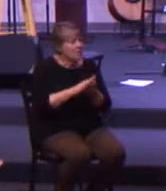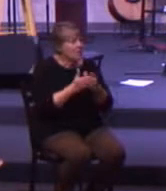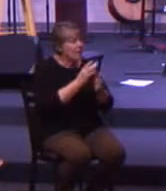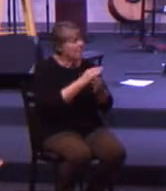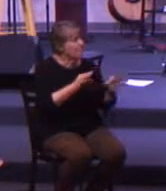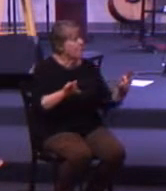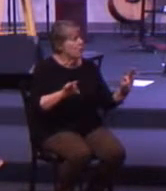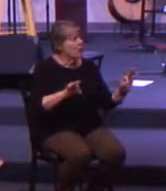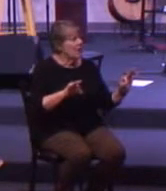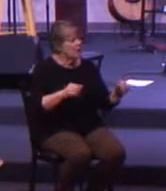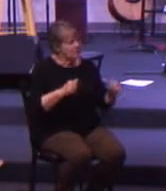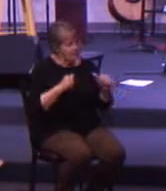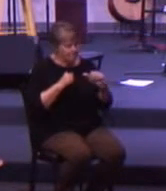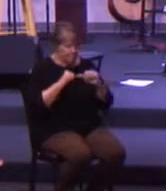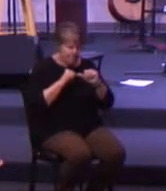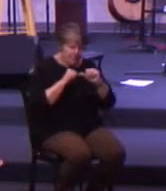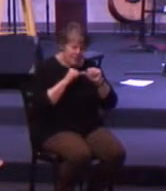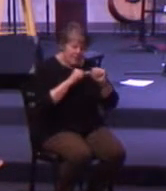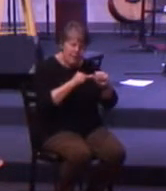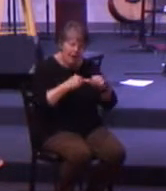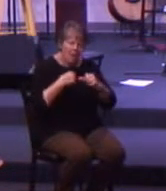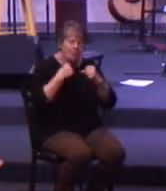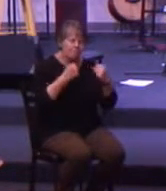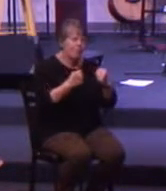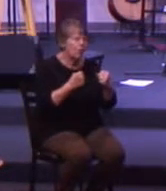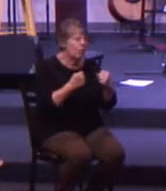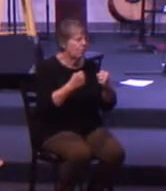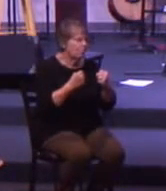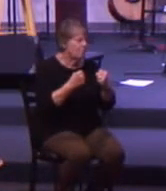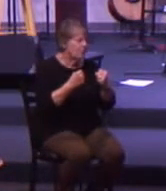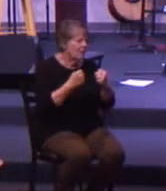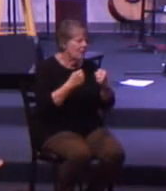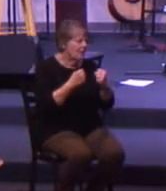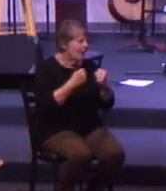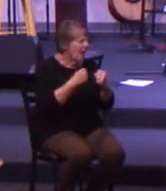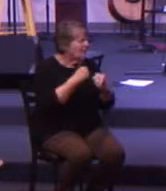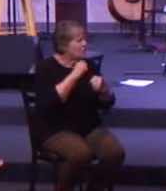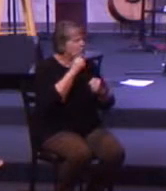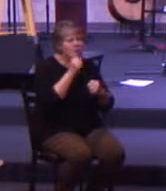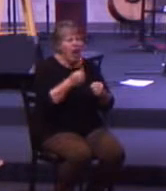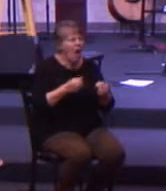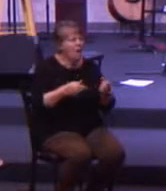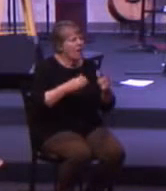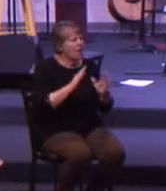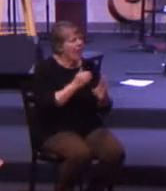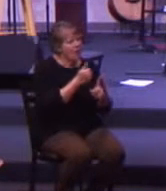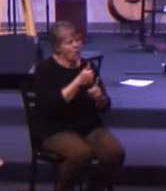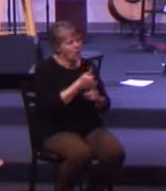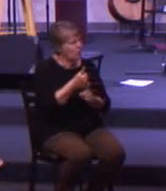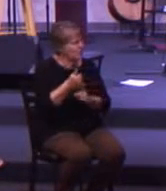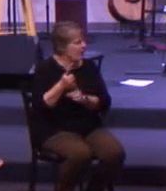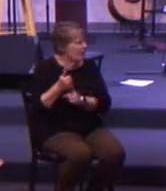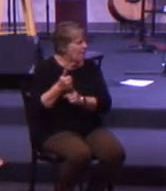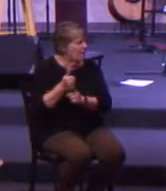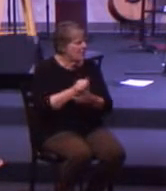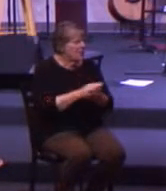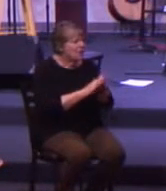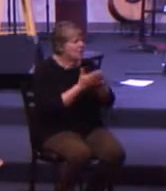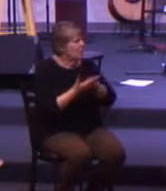Stand firm then, and do not let yourselves be burdened